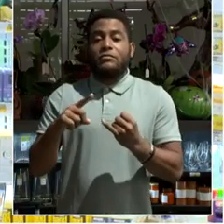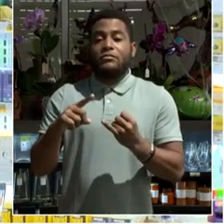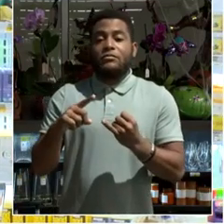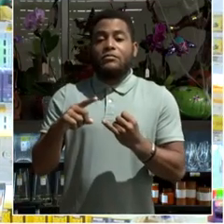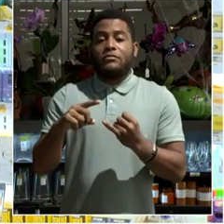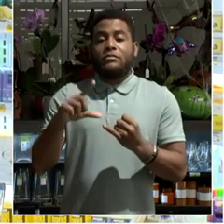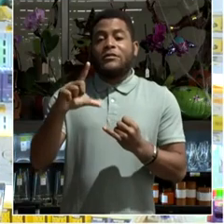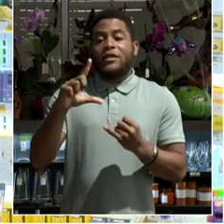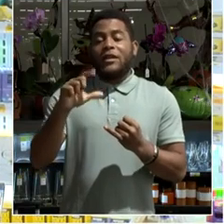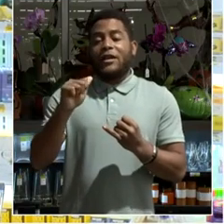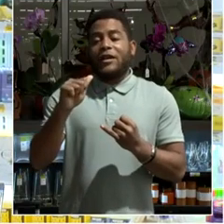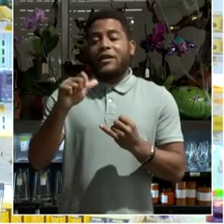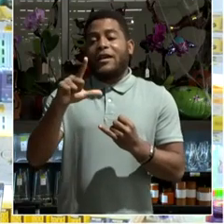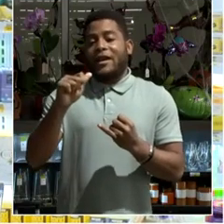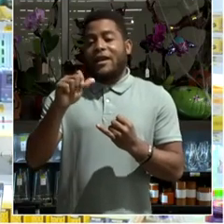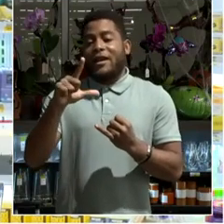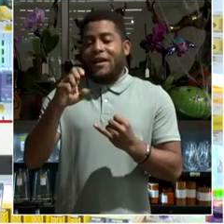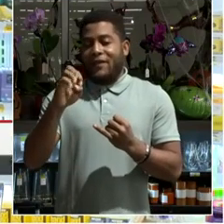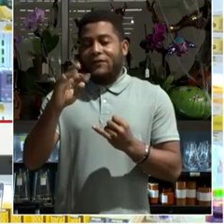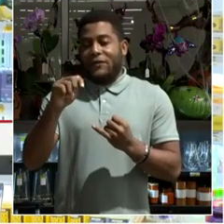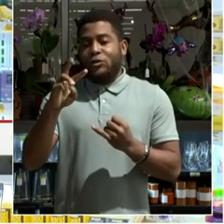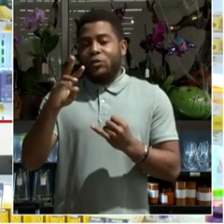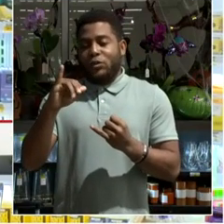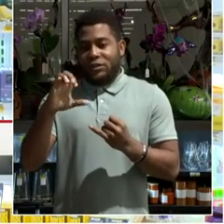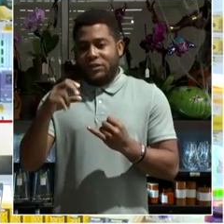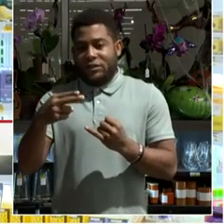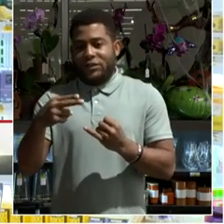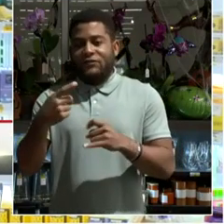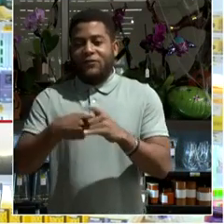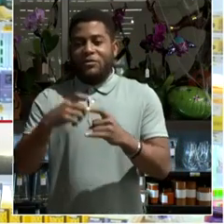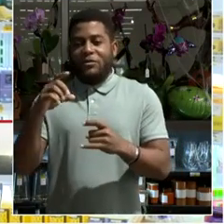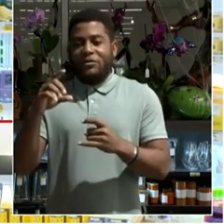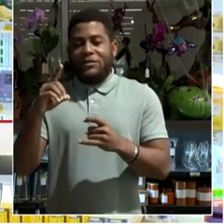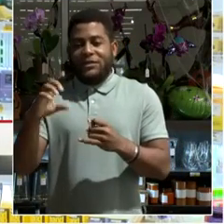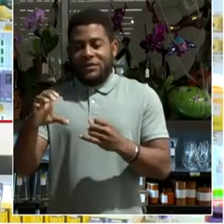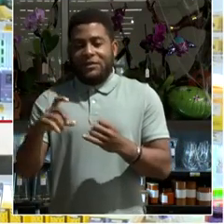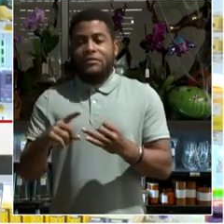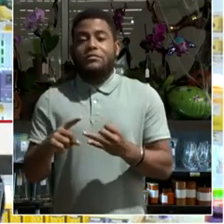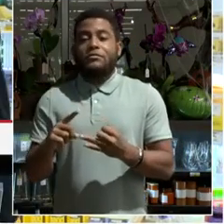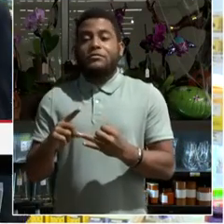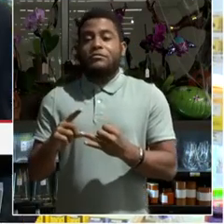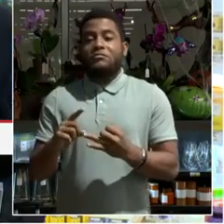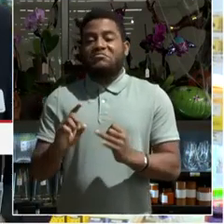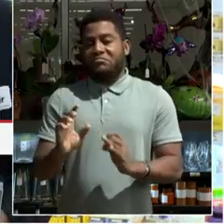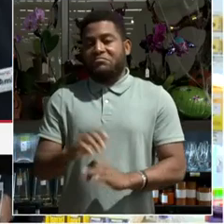from Ward 6. I'm now pleased to invite Frank Malone to the podium.